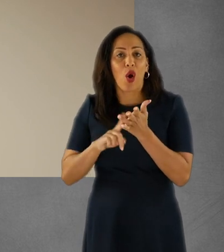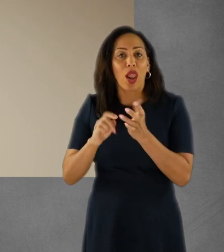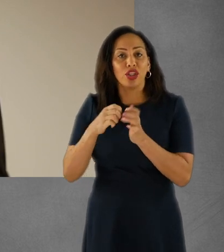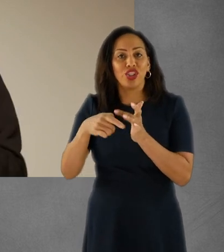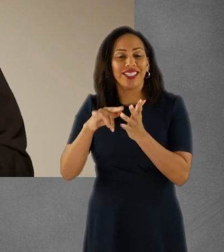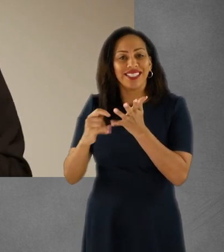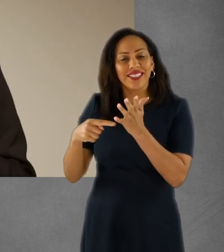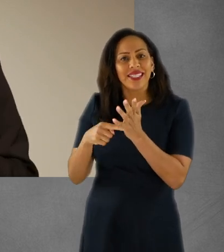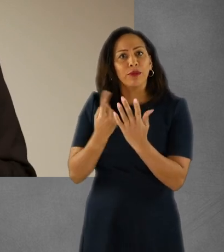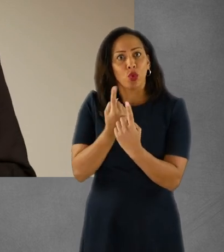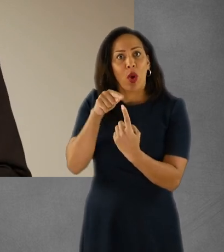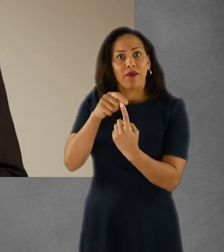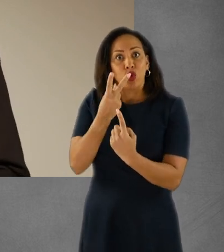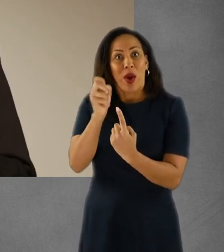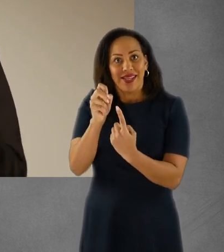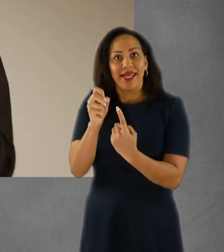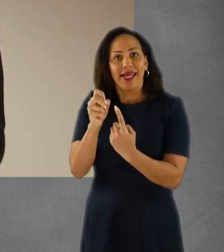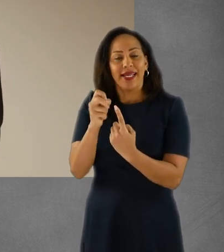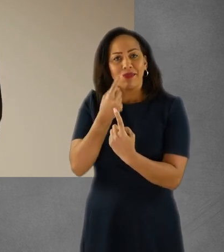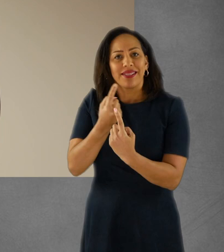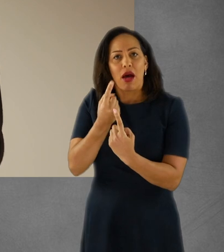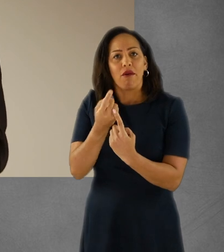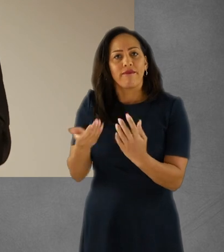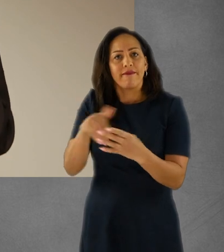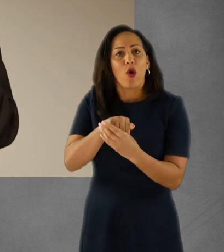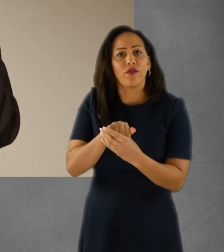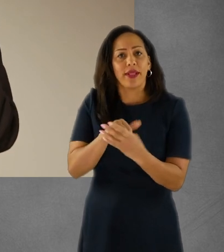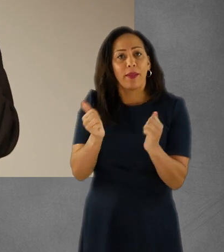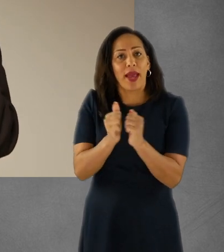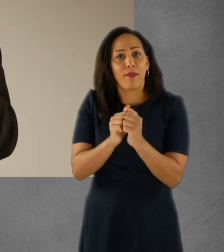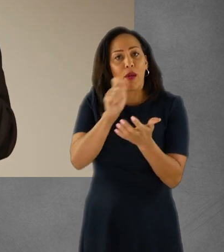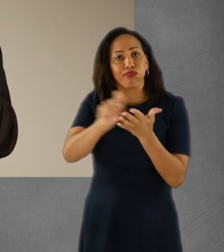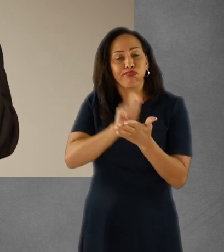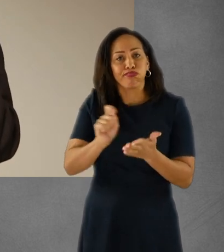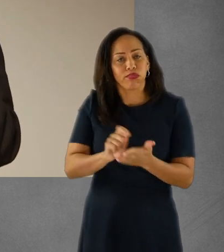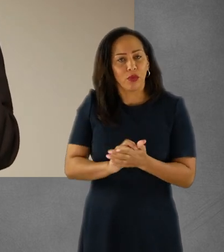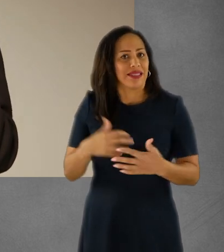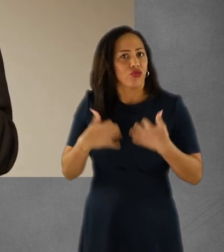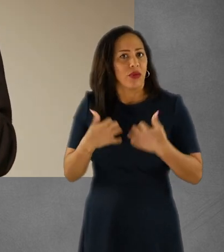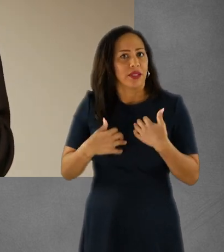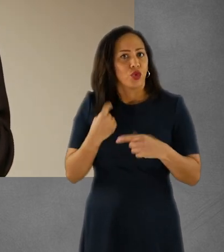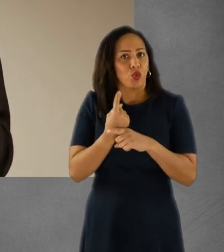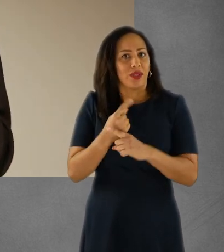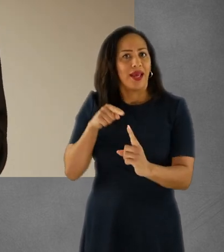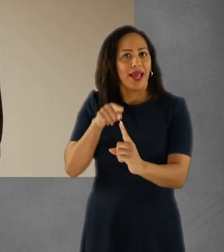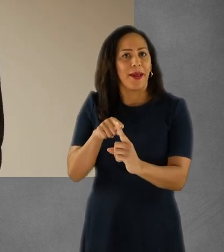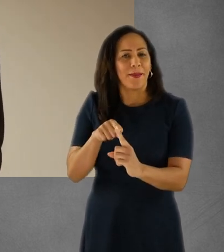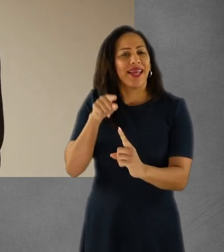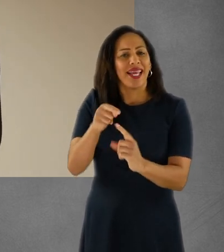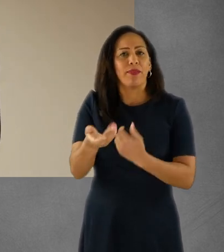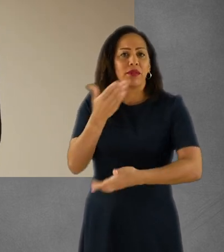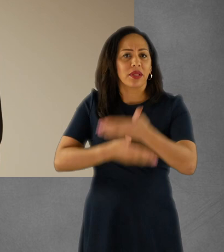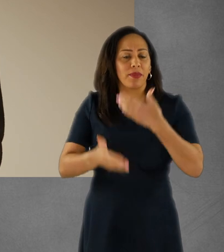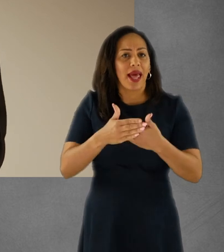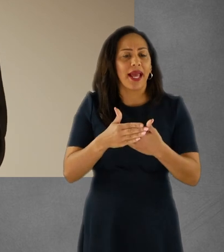paper. And it was completely mind-blowing to talk to him about astrobiology, about the notion of